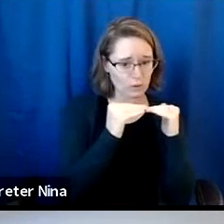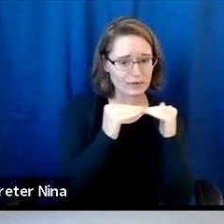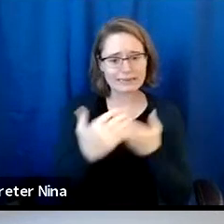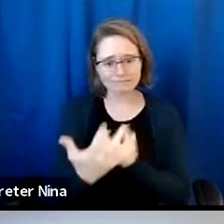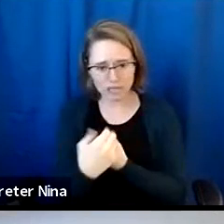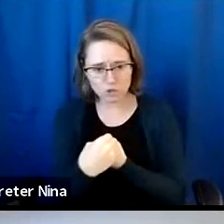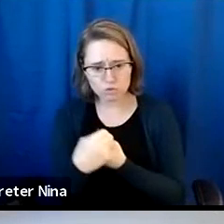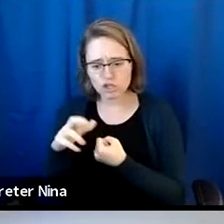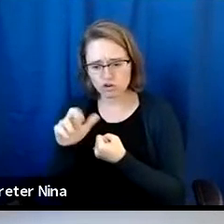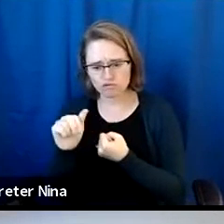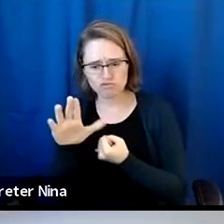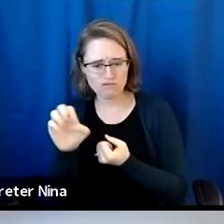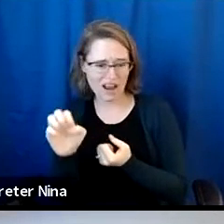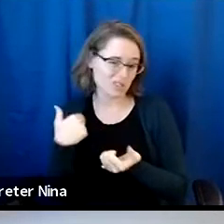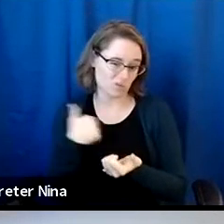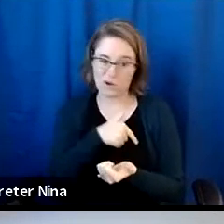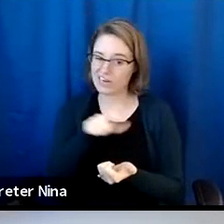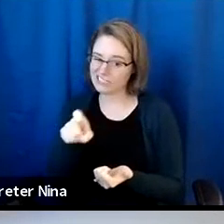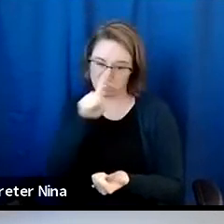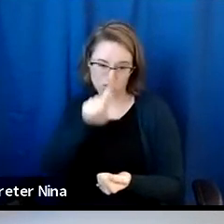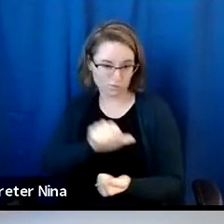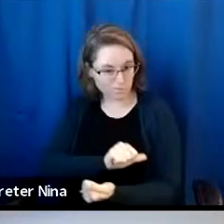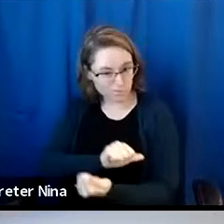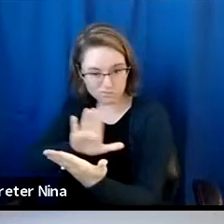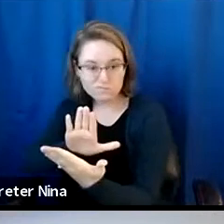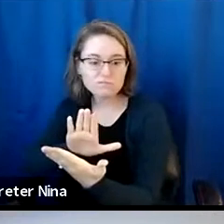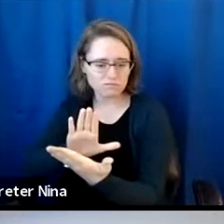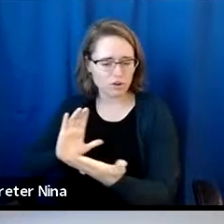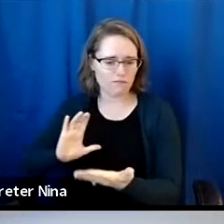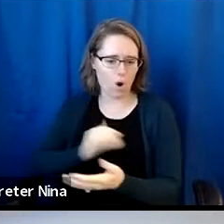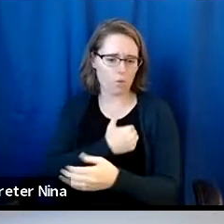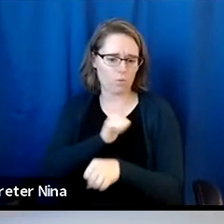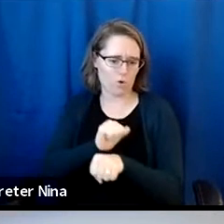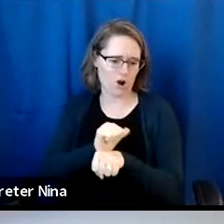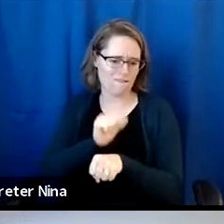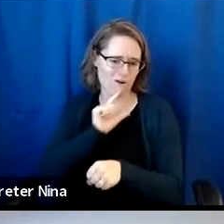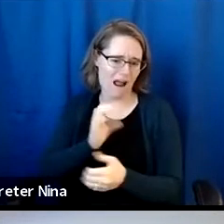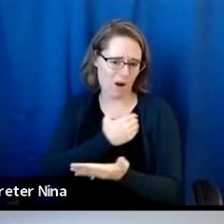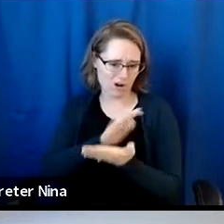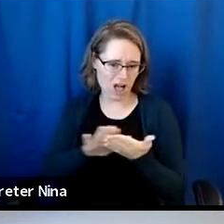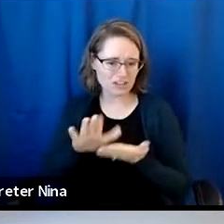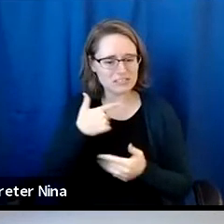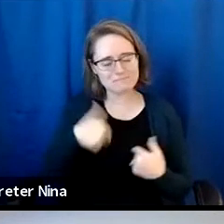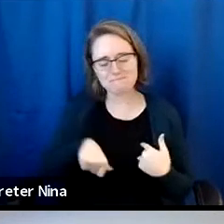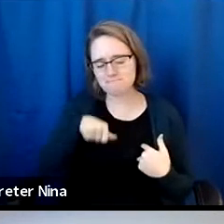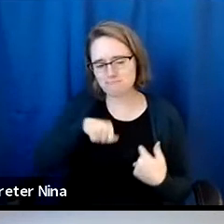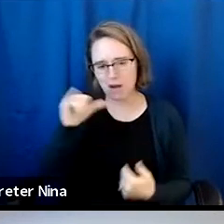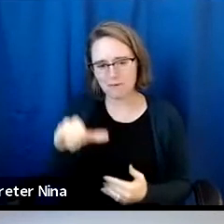some of the things that we really need to tackle in the work of our institutions. So I'm pretty proud of that.